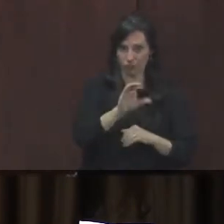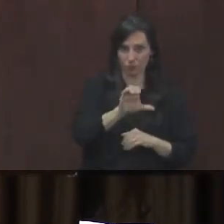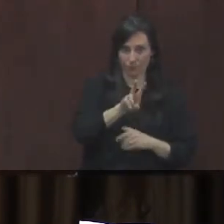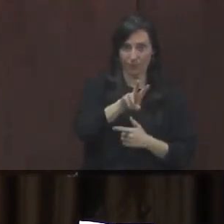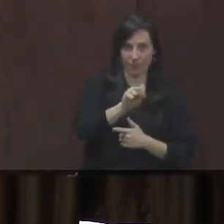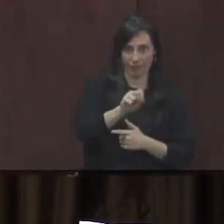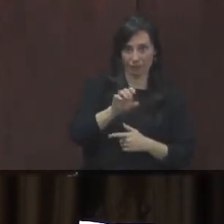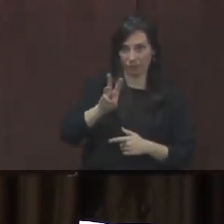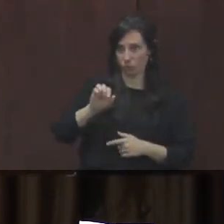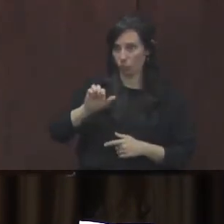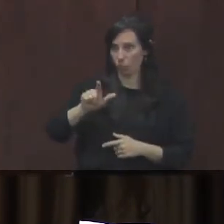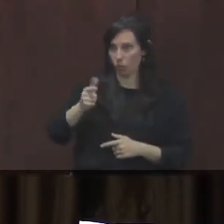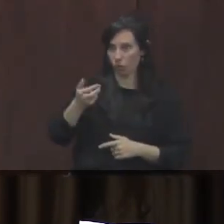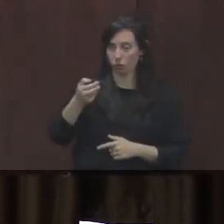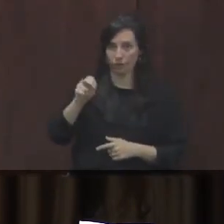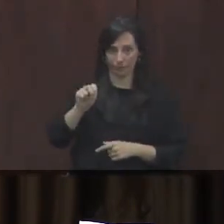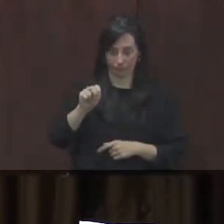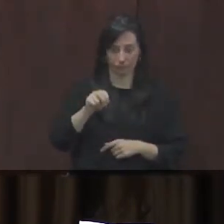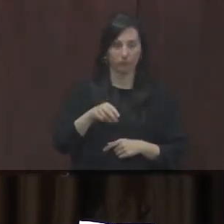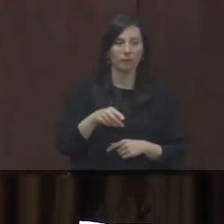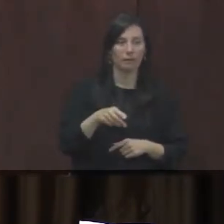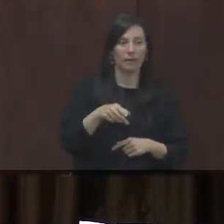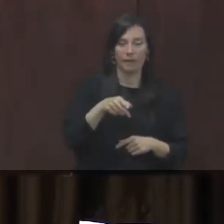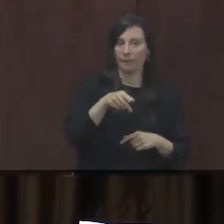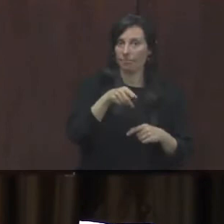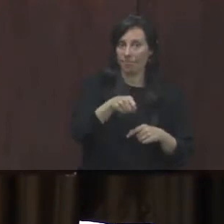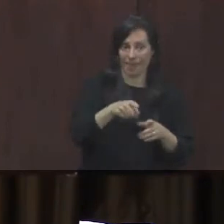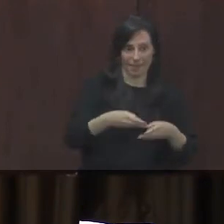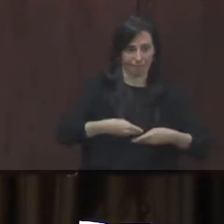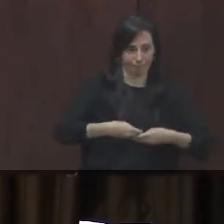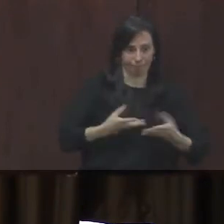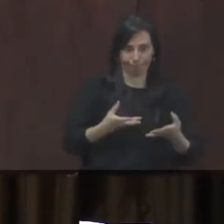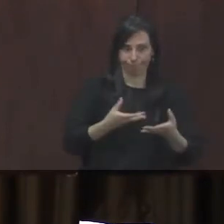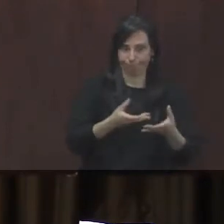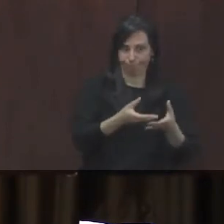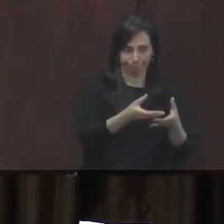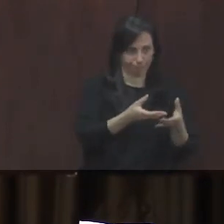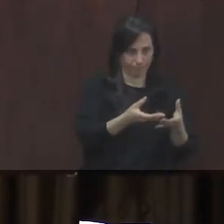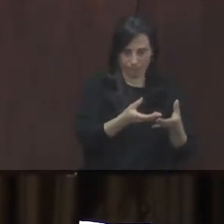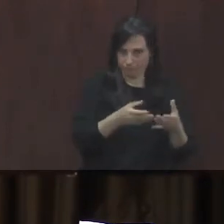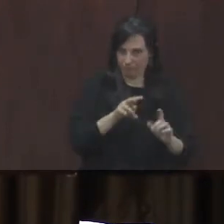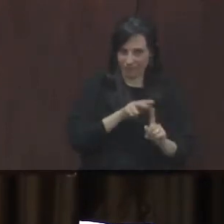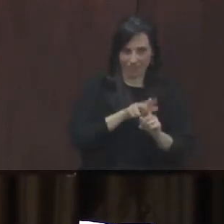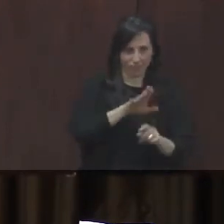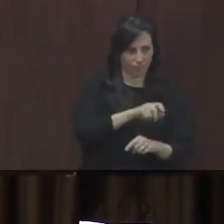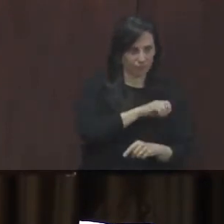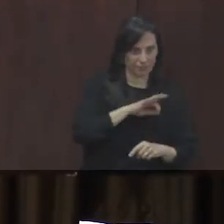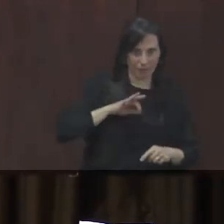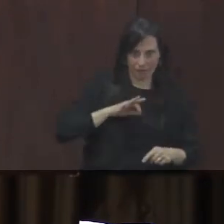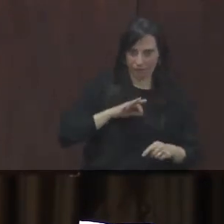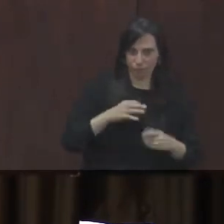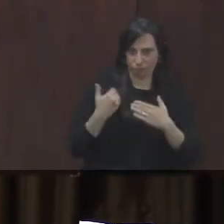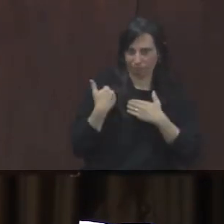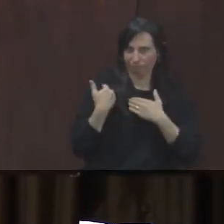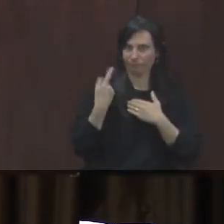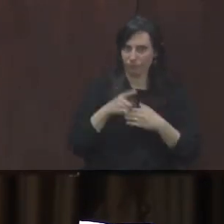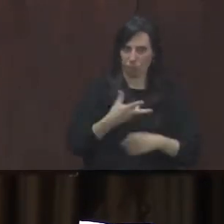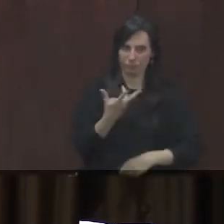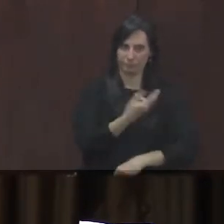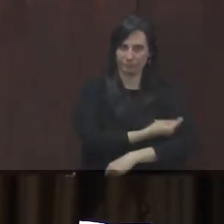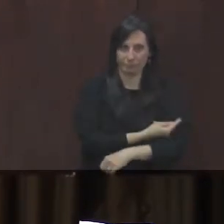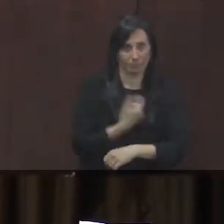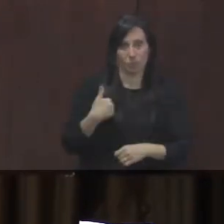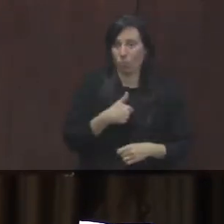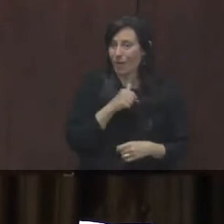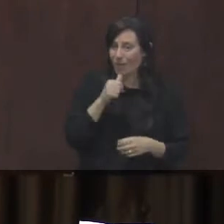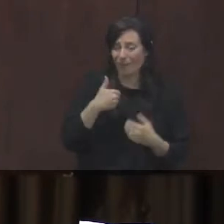teams that then mobilize and do that vaccination. And as I said, we don't get too much more information